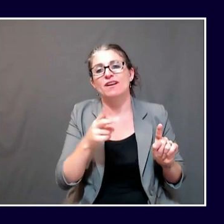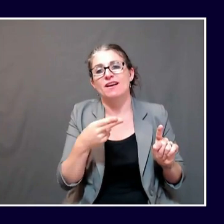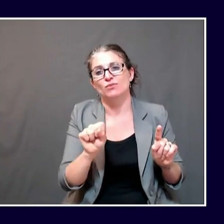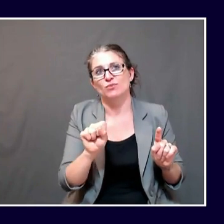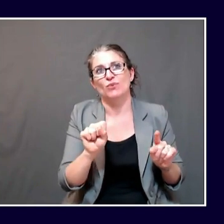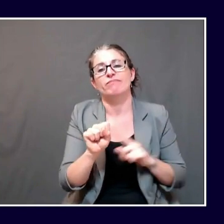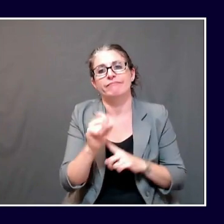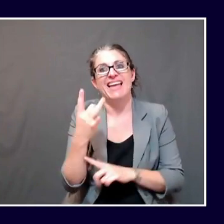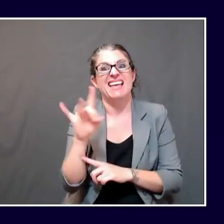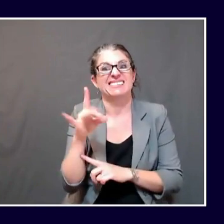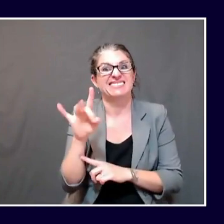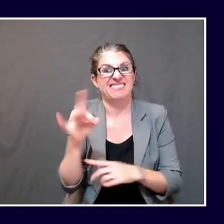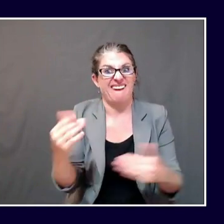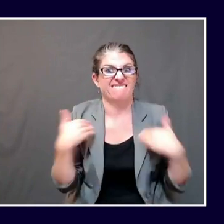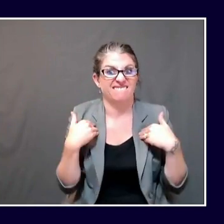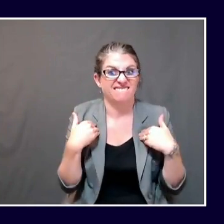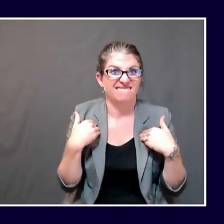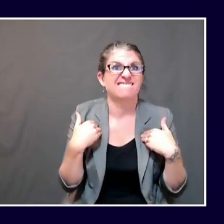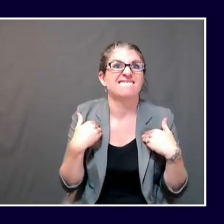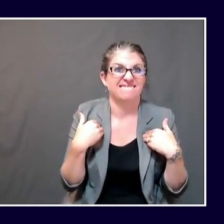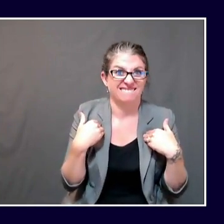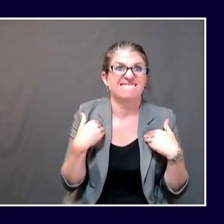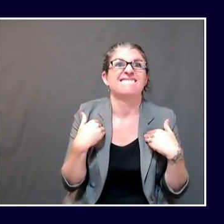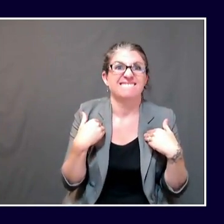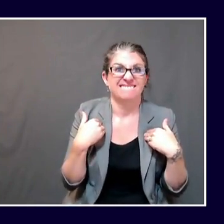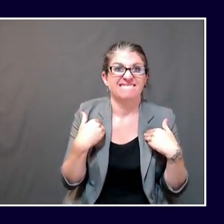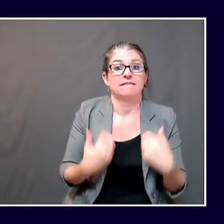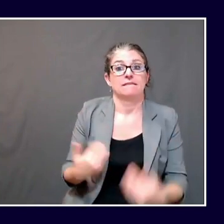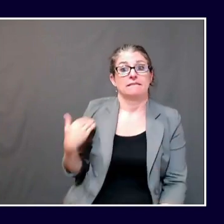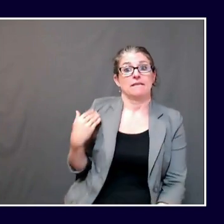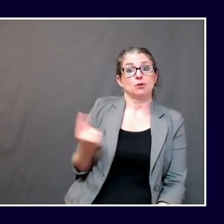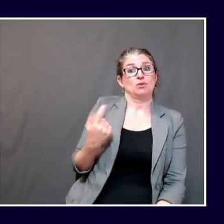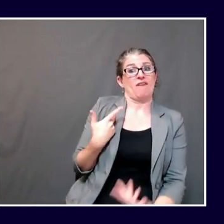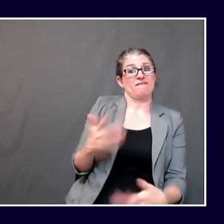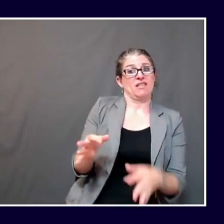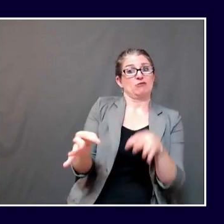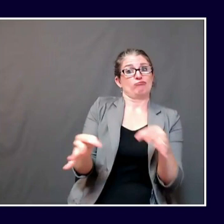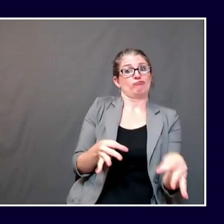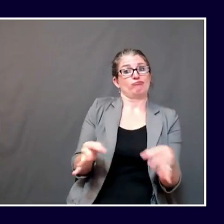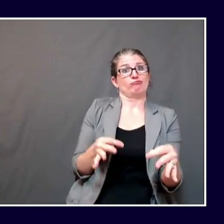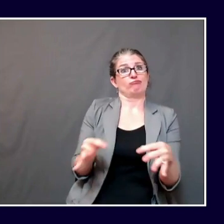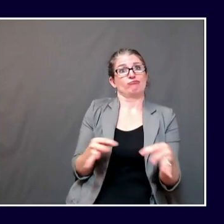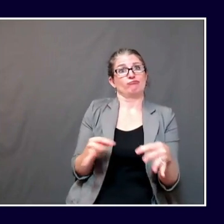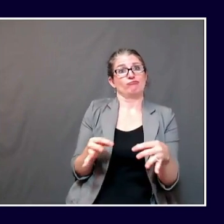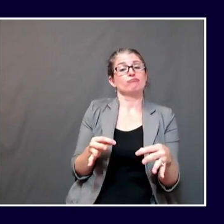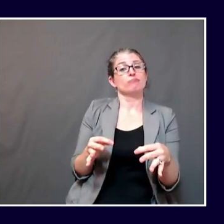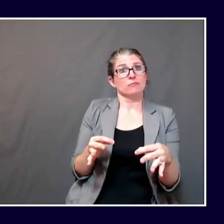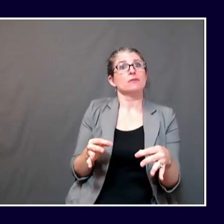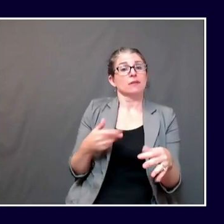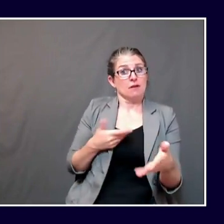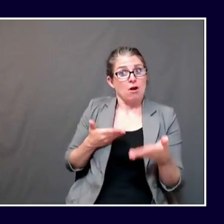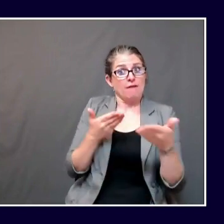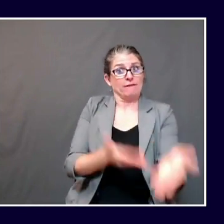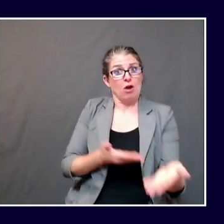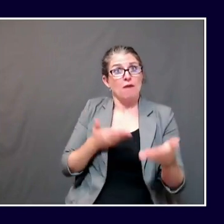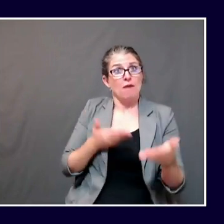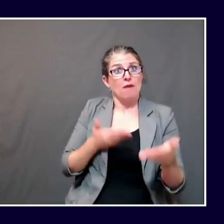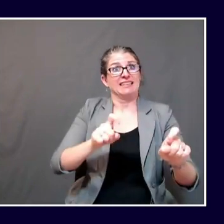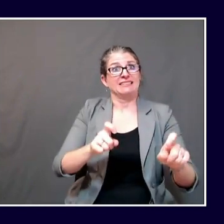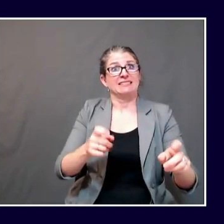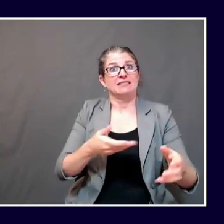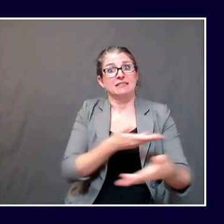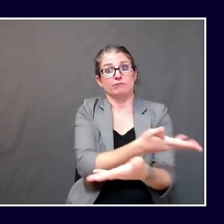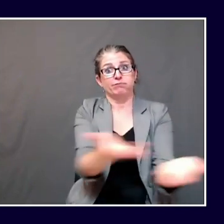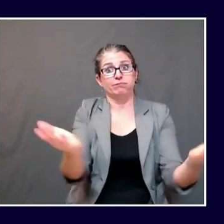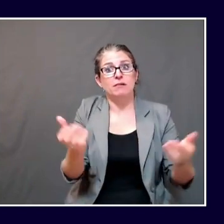days of testing, and over 900 individuals associated with Sanford High School got tested. Through that process, we detected a